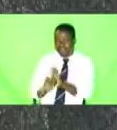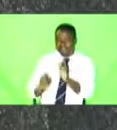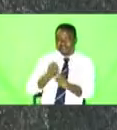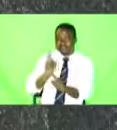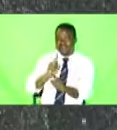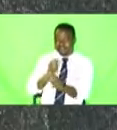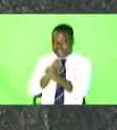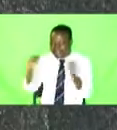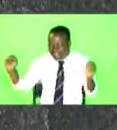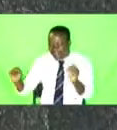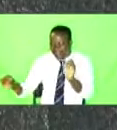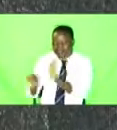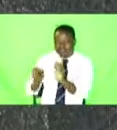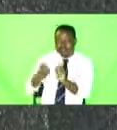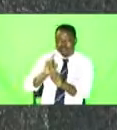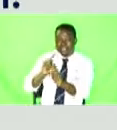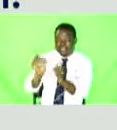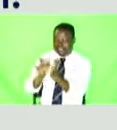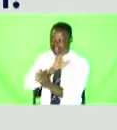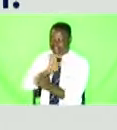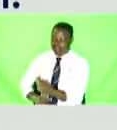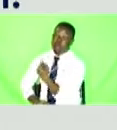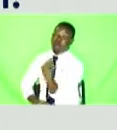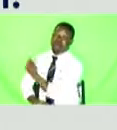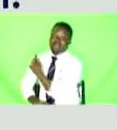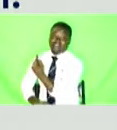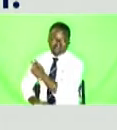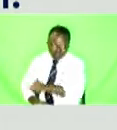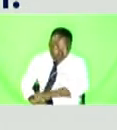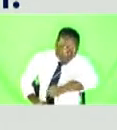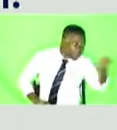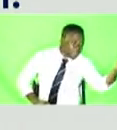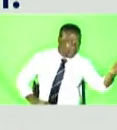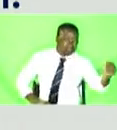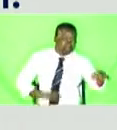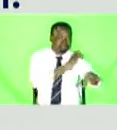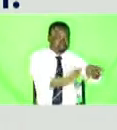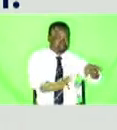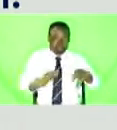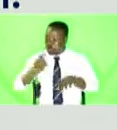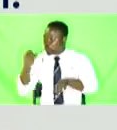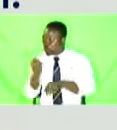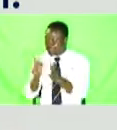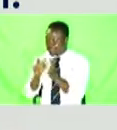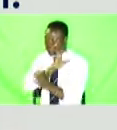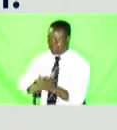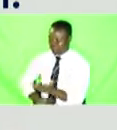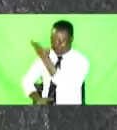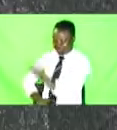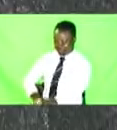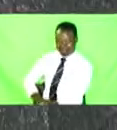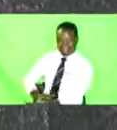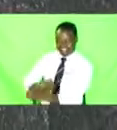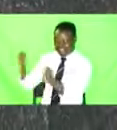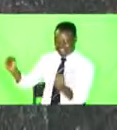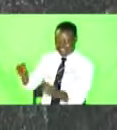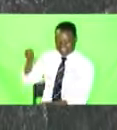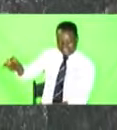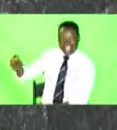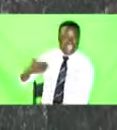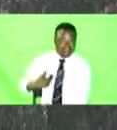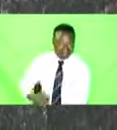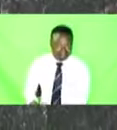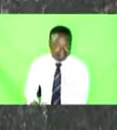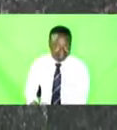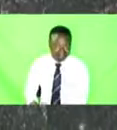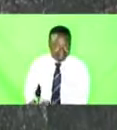Jesus Christ. Salvation is not found in any other but in Jesus Christ. Four things that